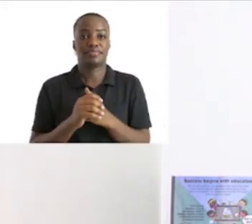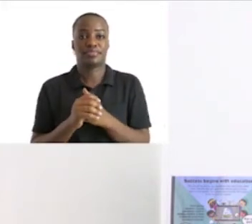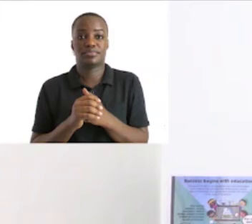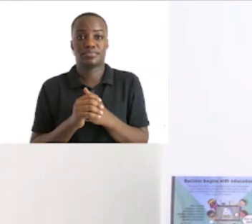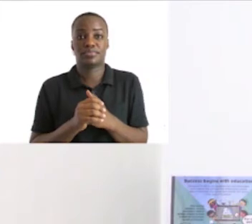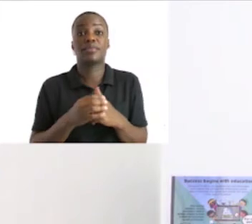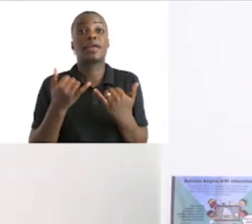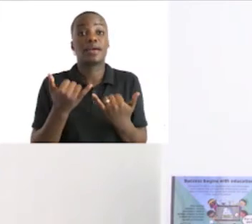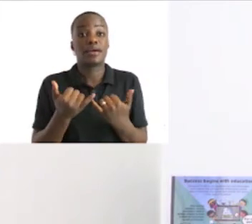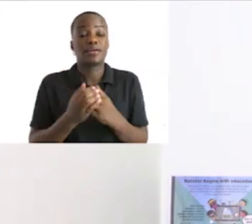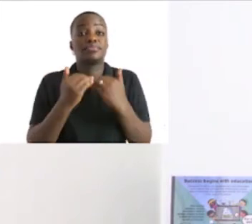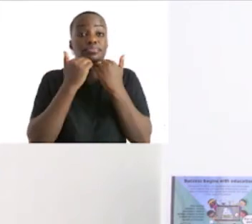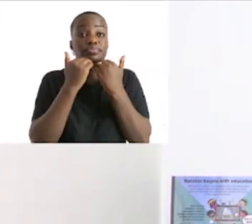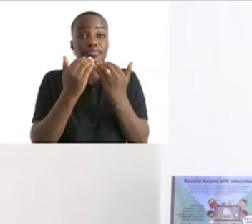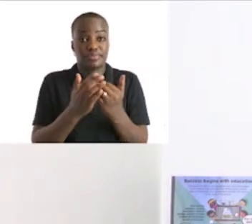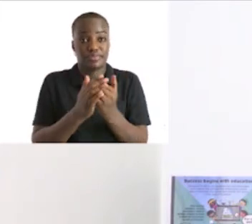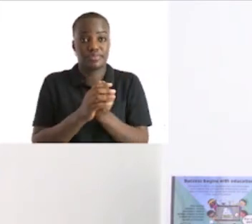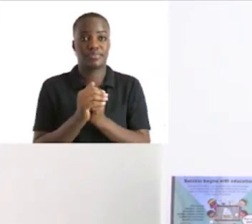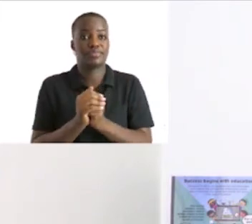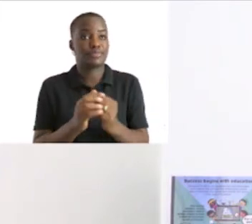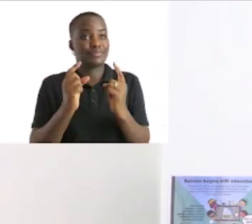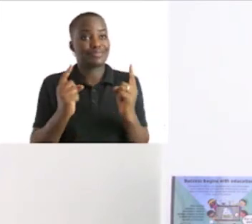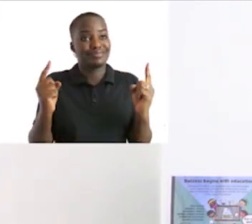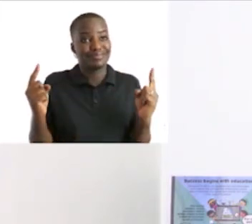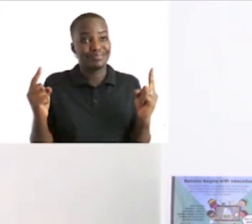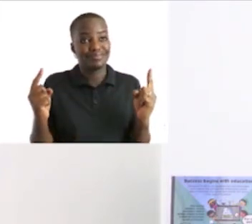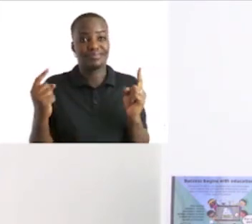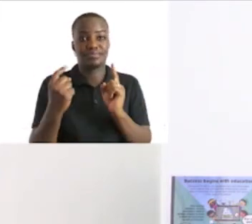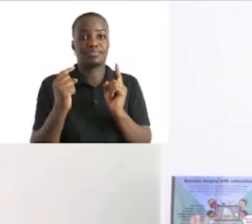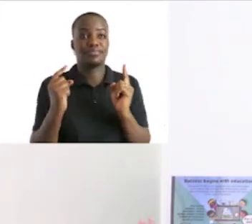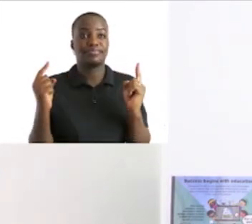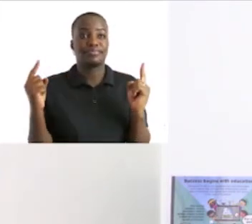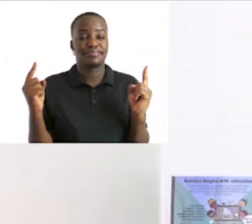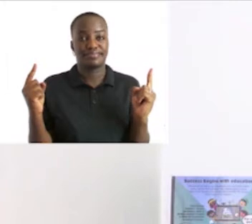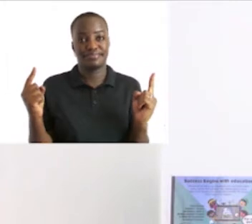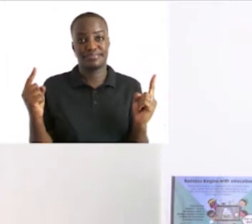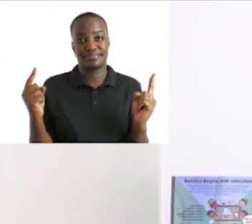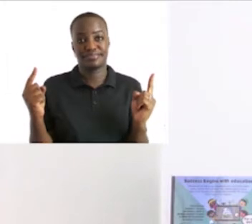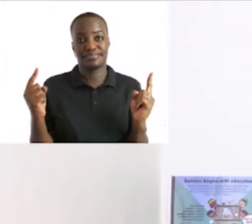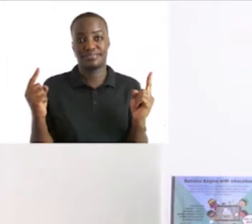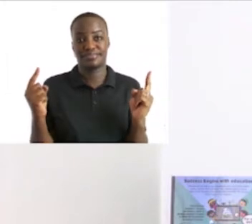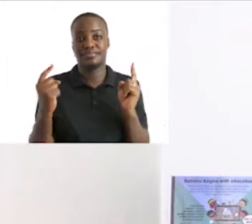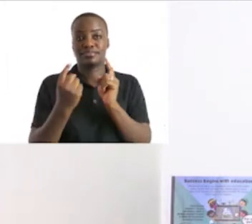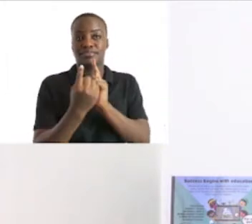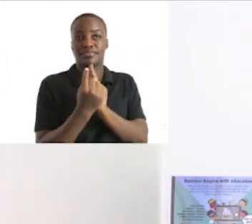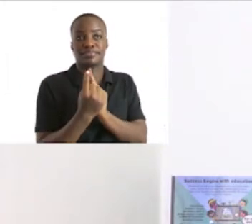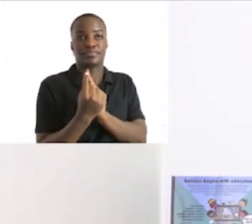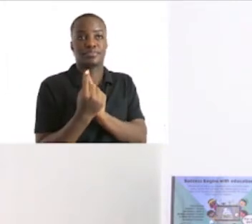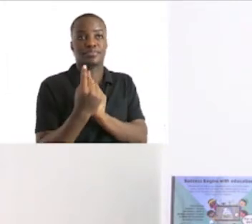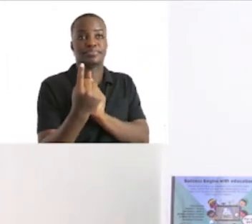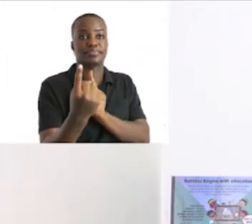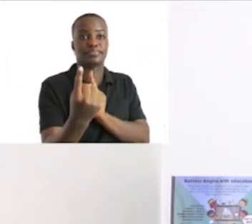And it is also important that we practice good social distancing. So let us spread our arms out to make sure we're not